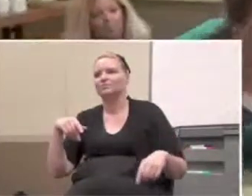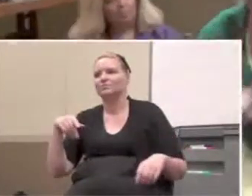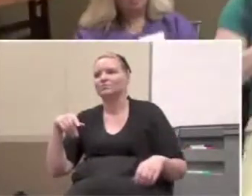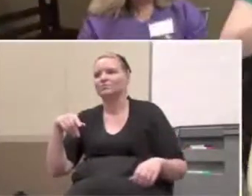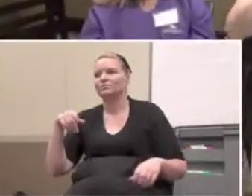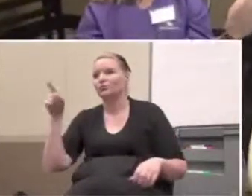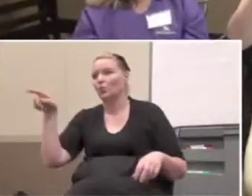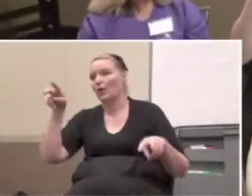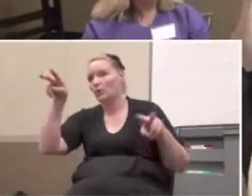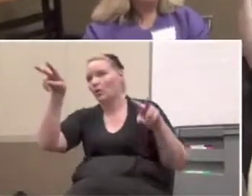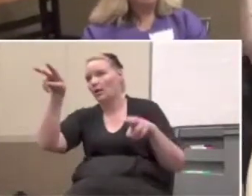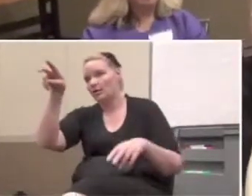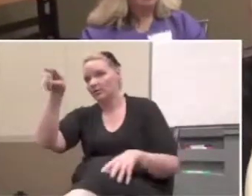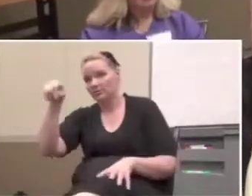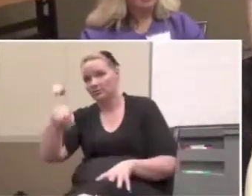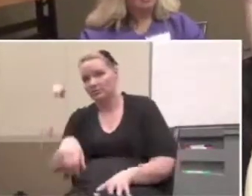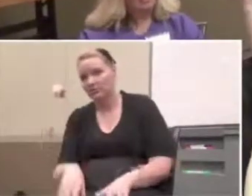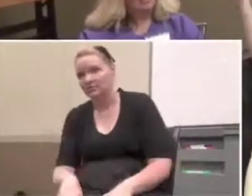We actually,